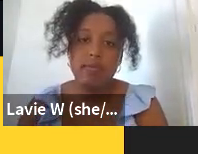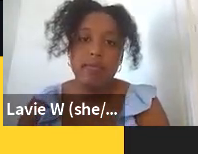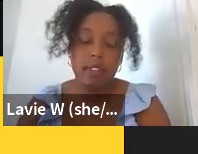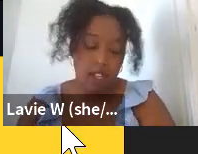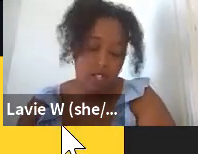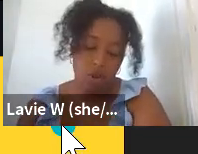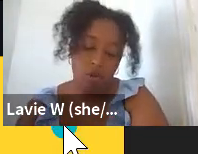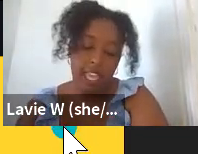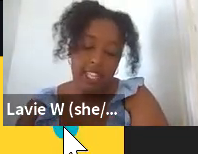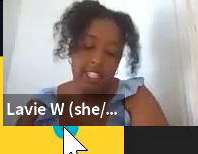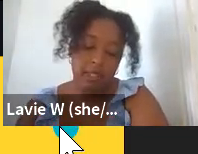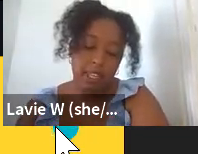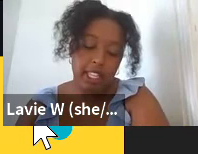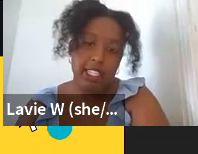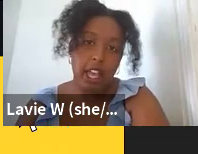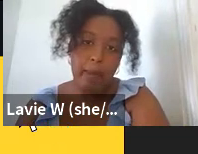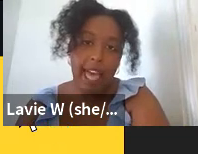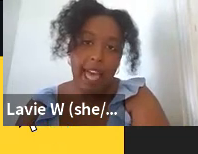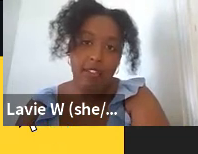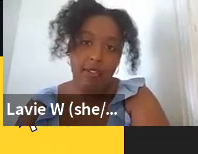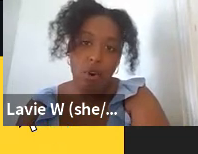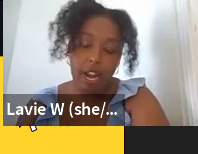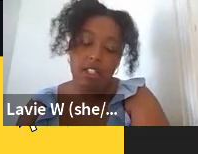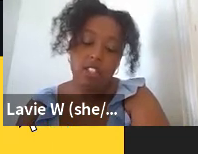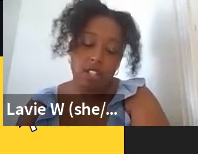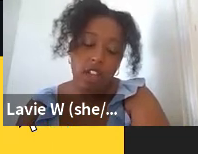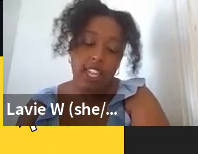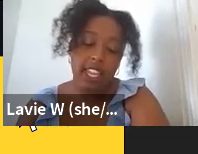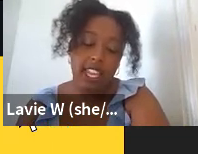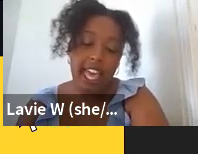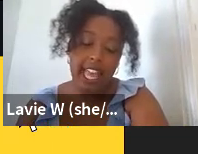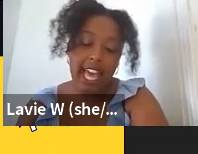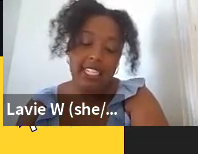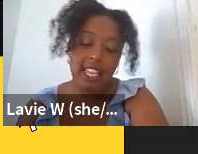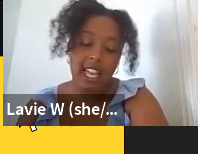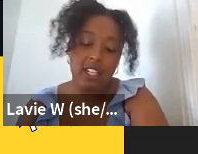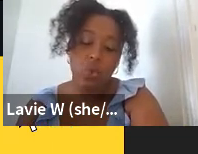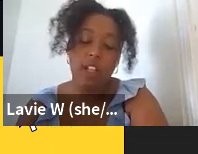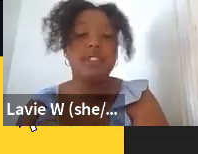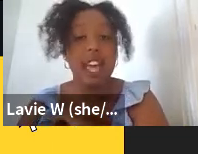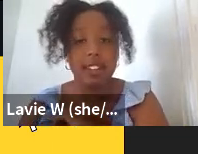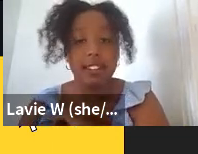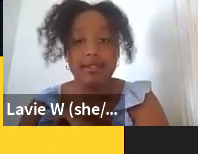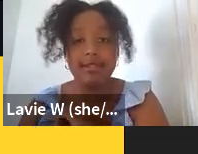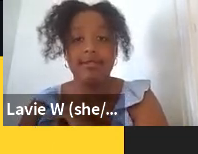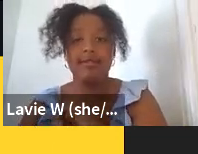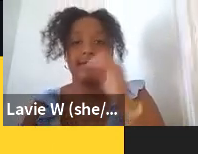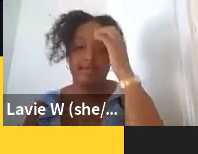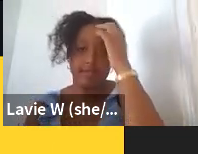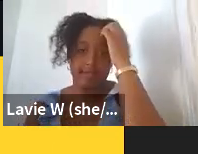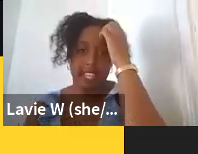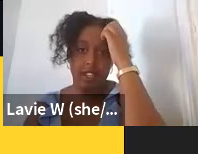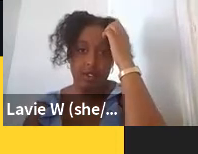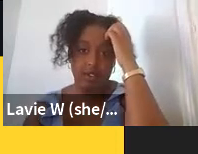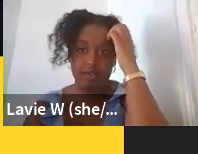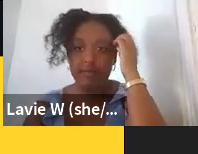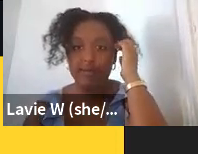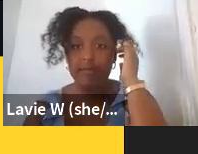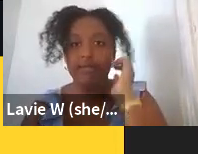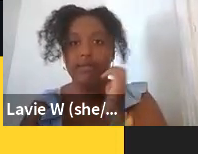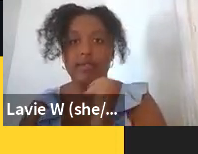presentation. So yeah, let's come back for, I'll start talking again at 12:10. Thank